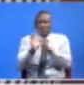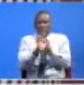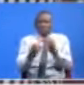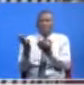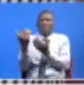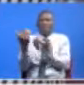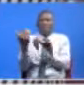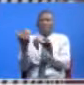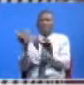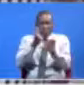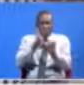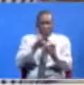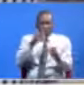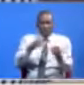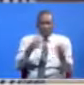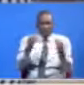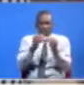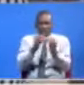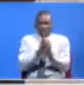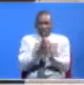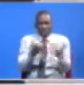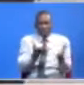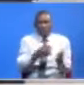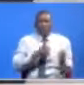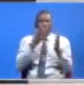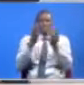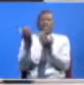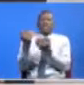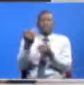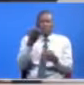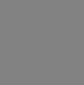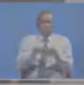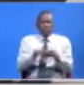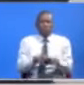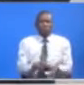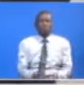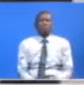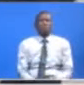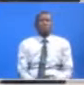this exhibition, and a large number of visitors are expected.